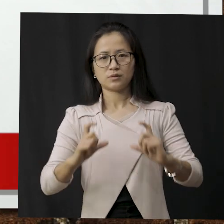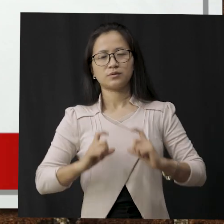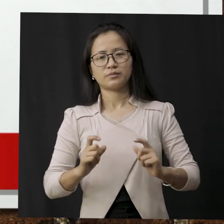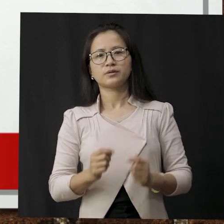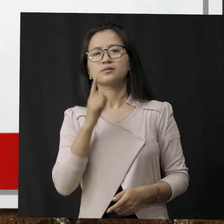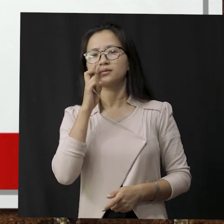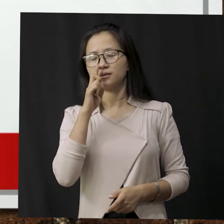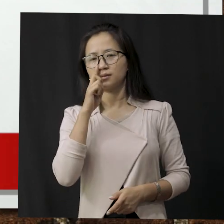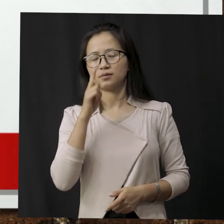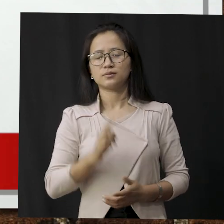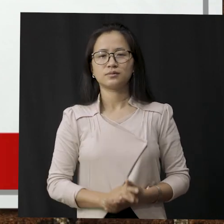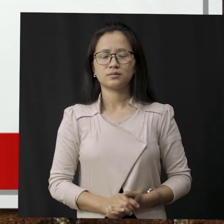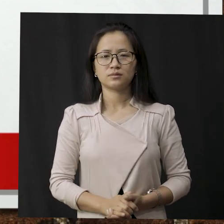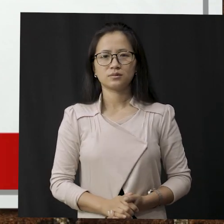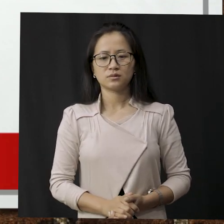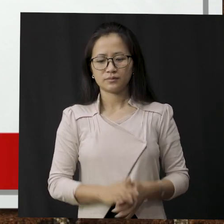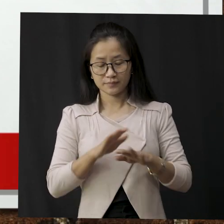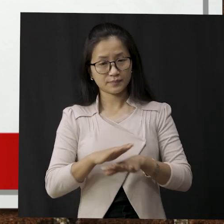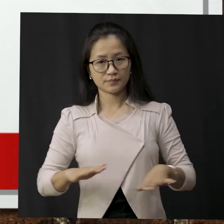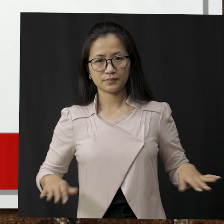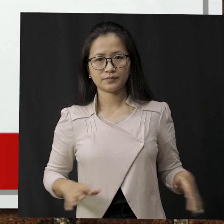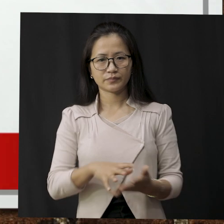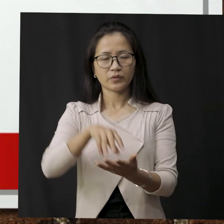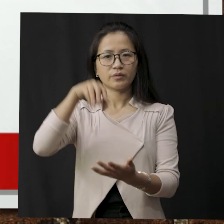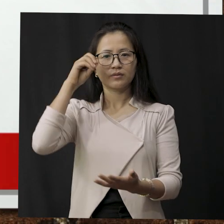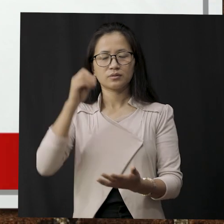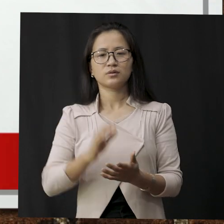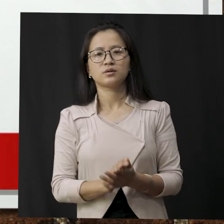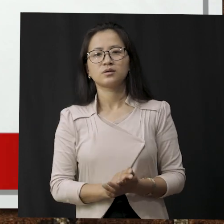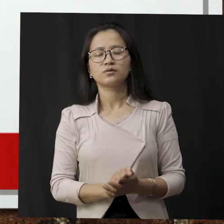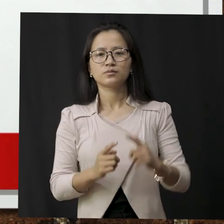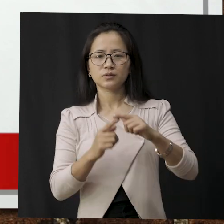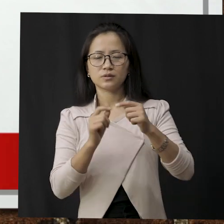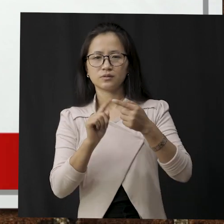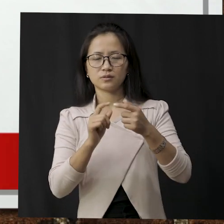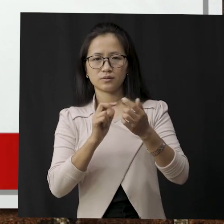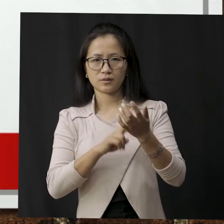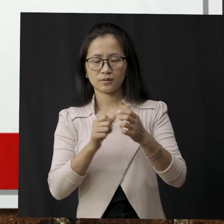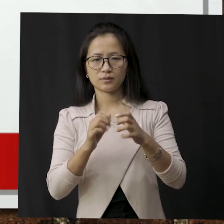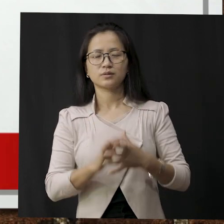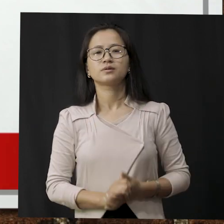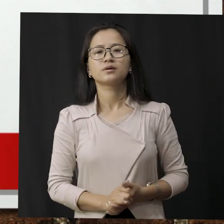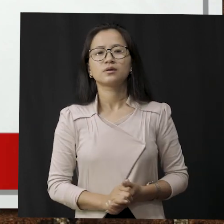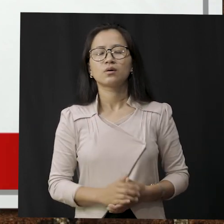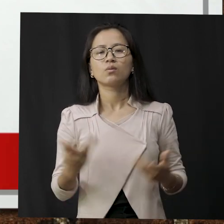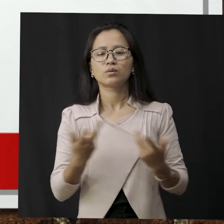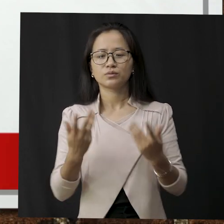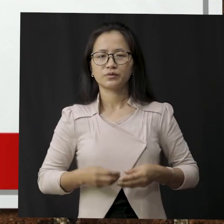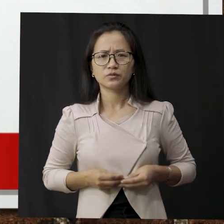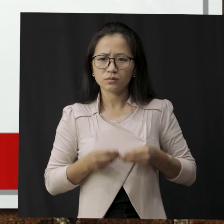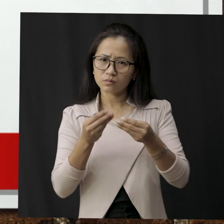Tane. Okay, so students will learn like from Tane uh, what we have to